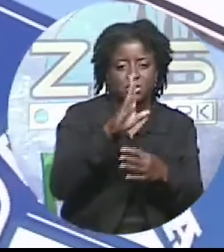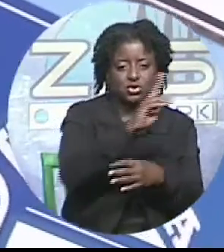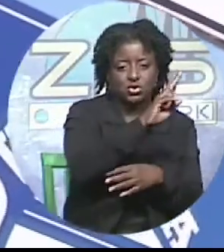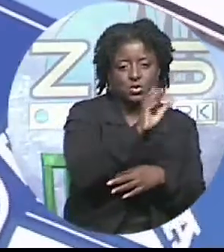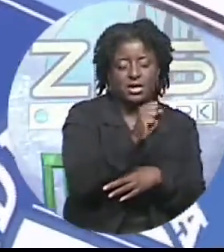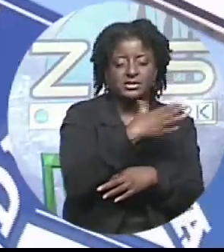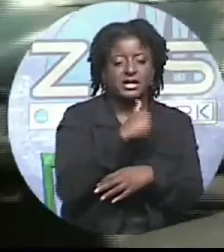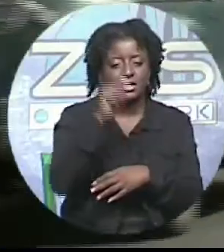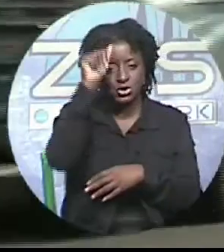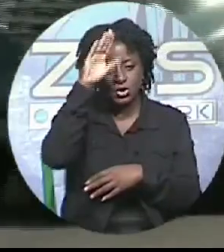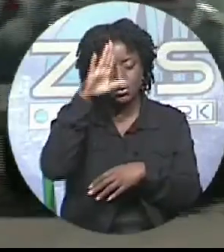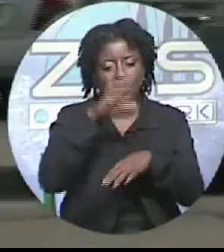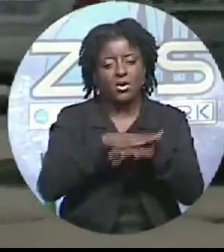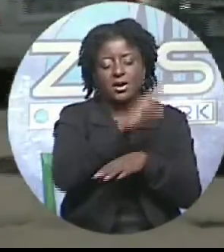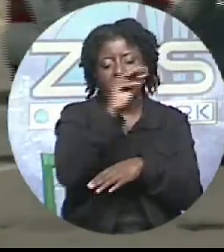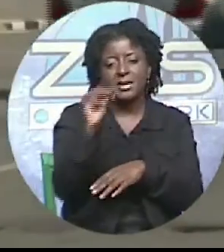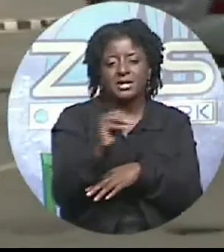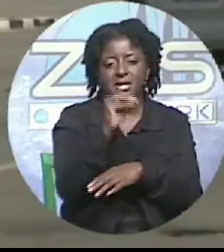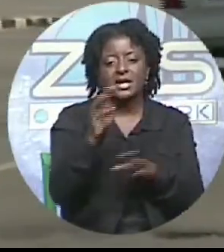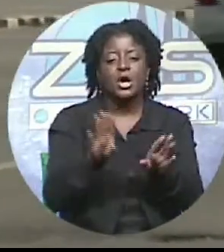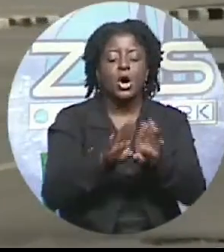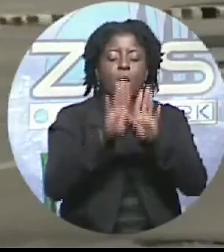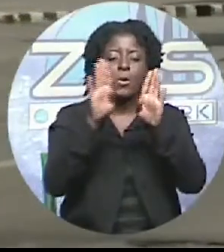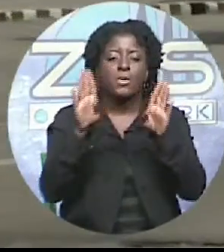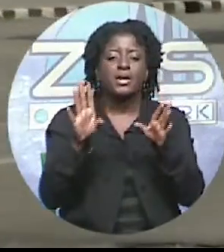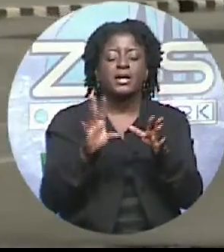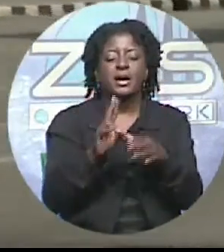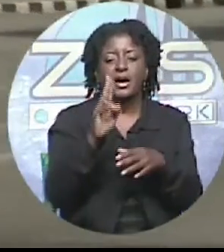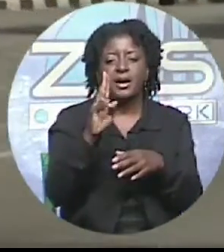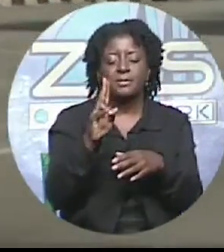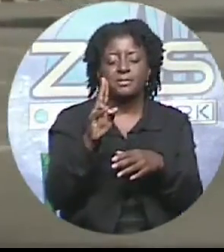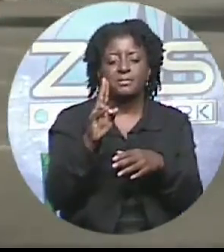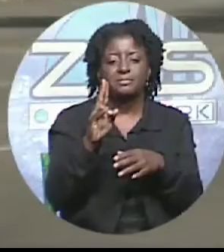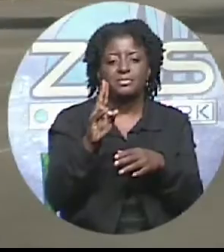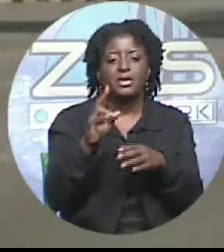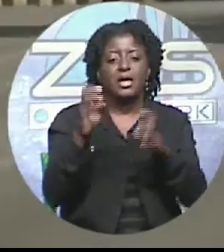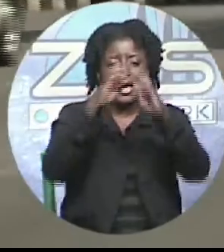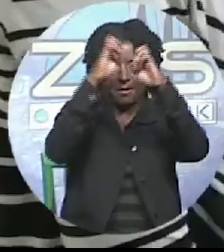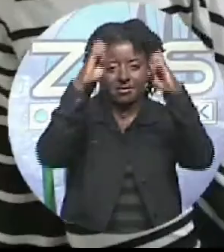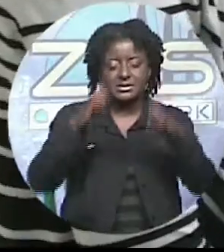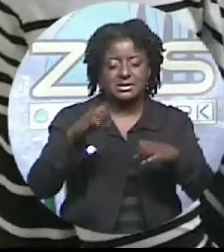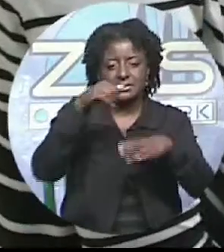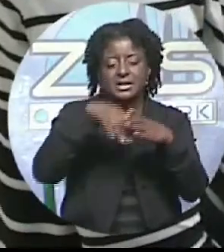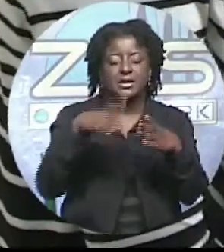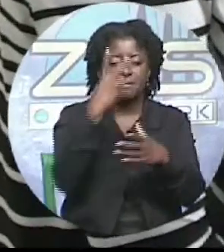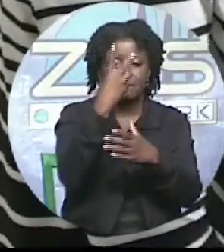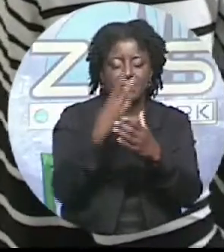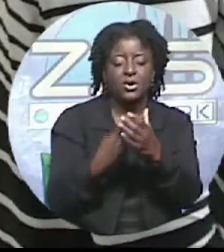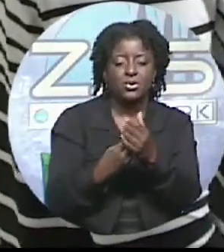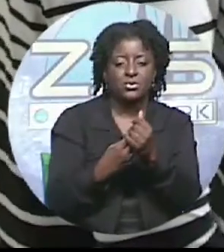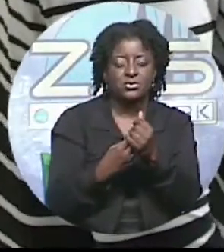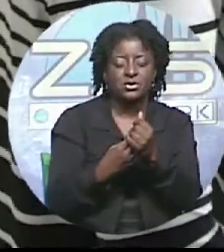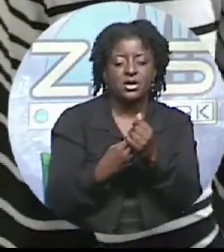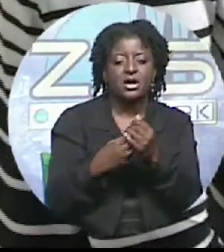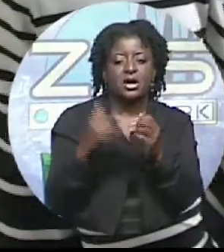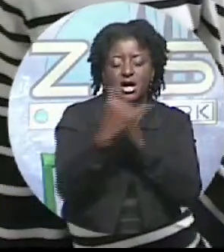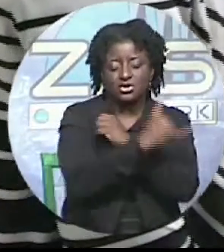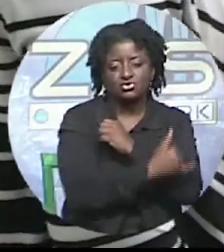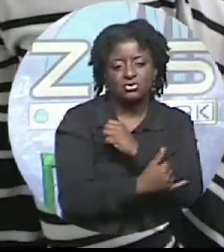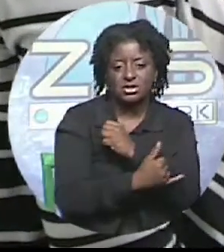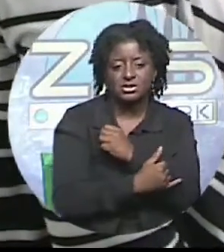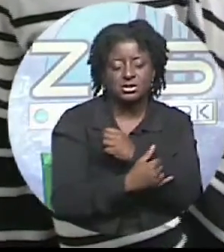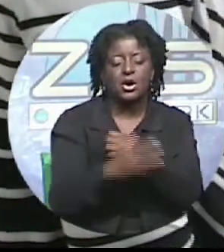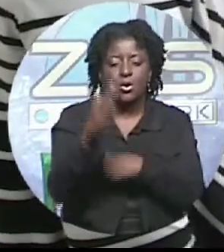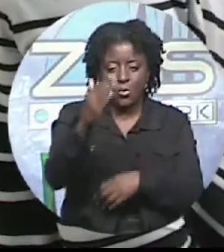both countries for the first time in 54 years is widely welcomed by Cuban nationals, according to Cuban Ambassador to the